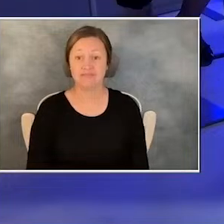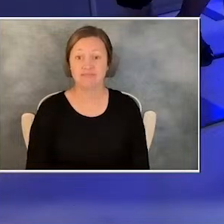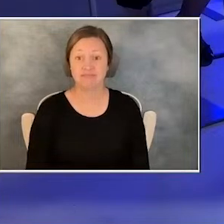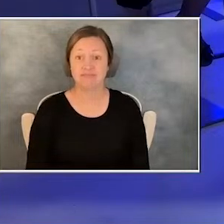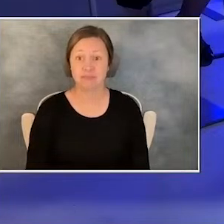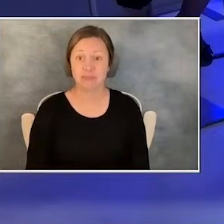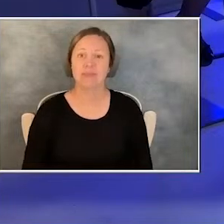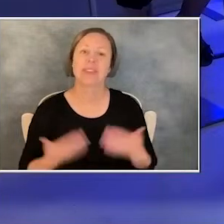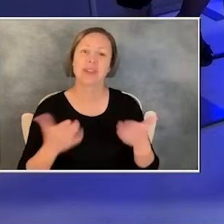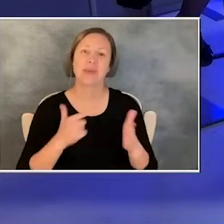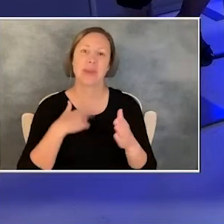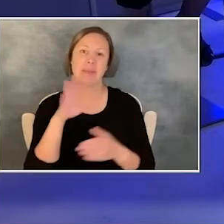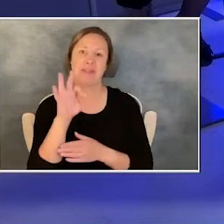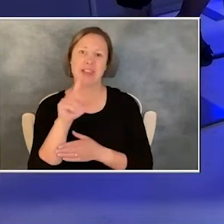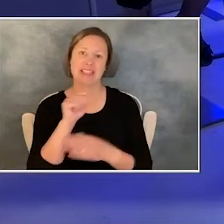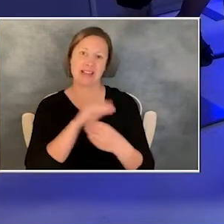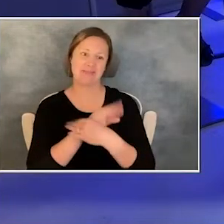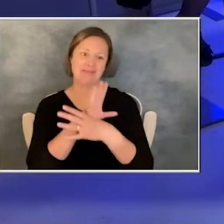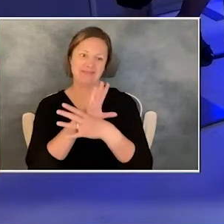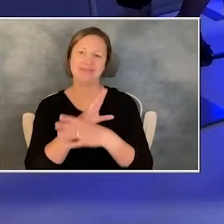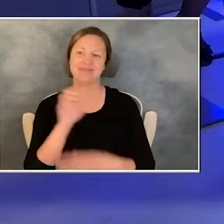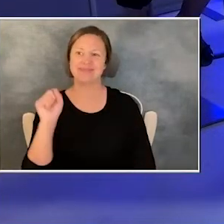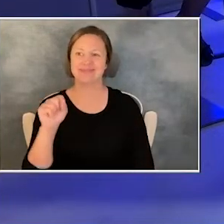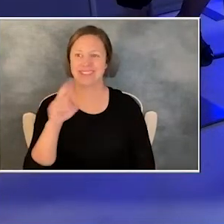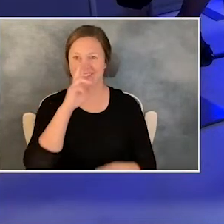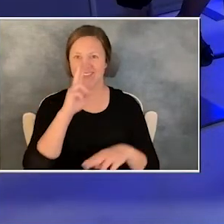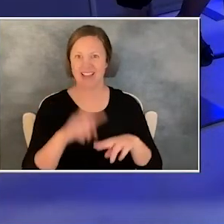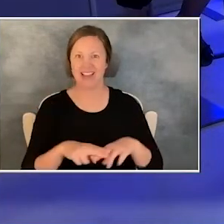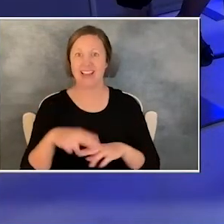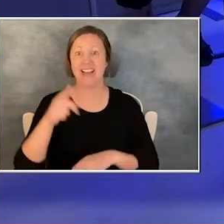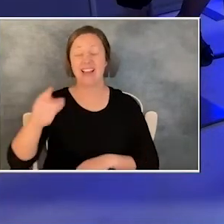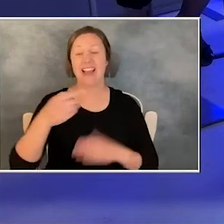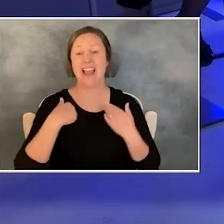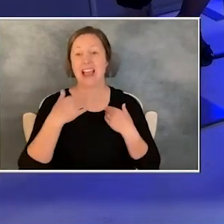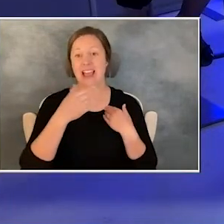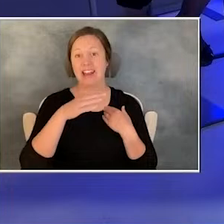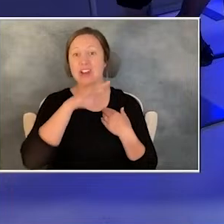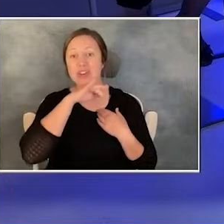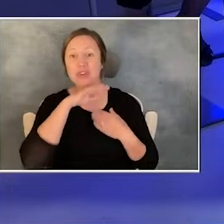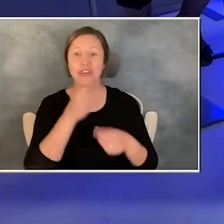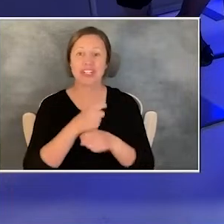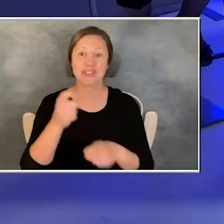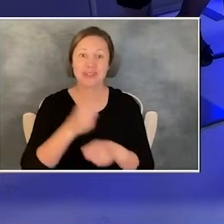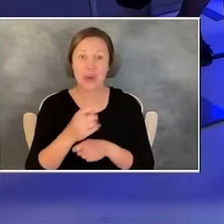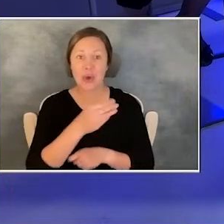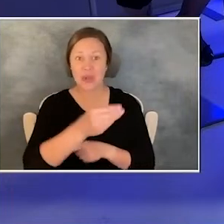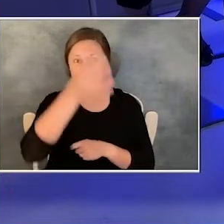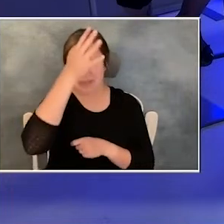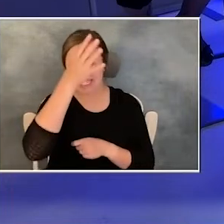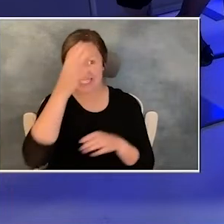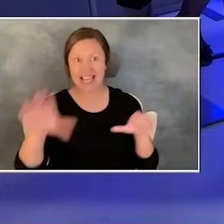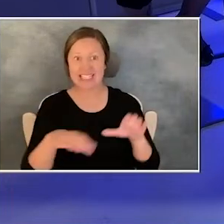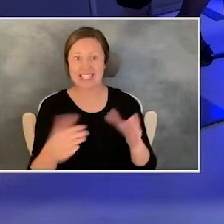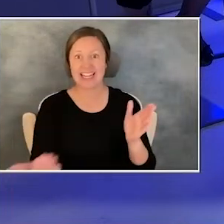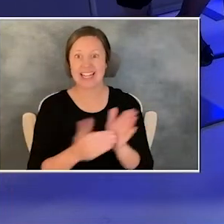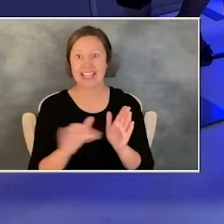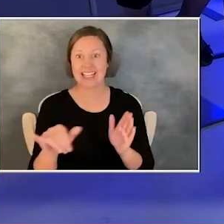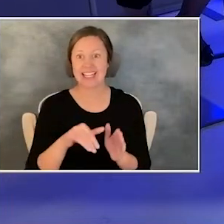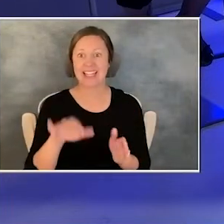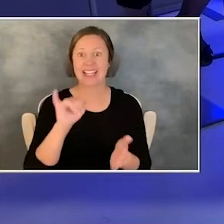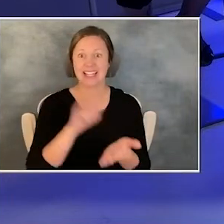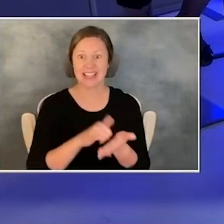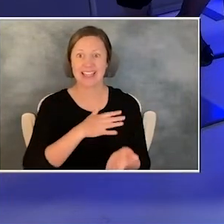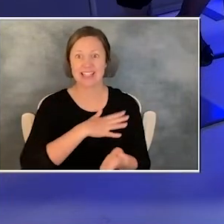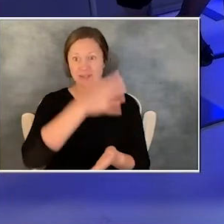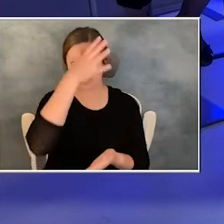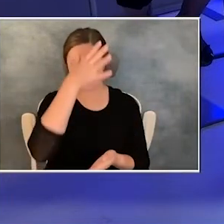little bit. Yeah, I did. I did. And you cracked a dirty joke, and he loved it, and he cracked one right back. I love it. That's my dad's love language as